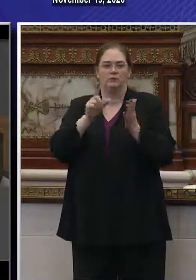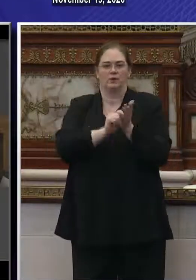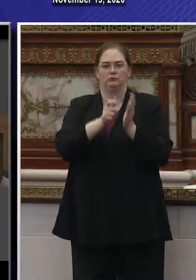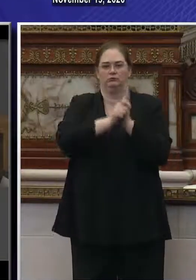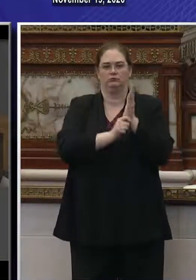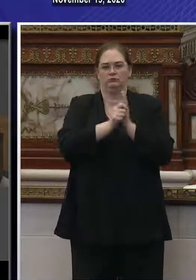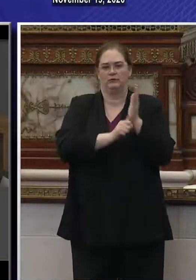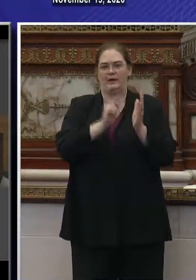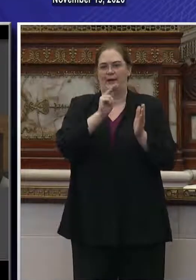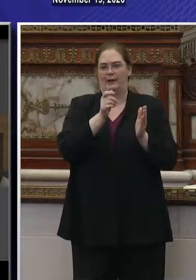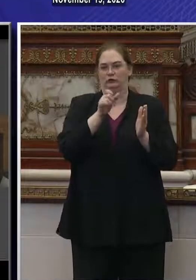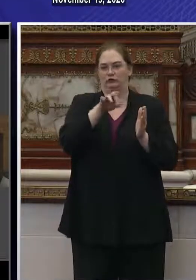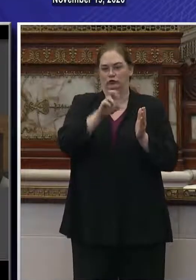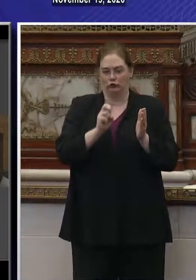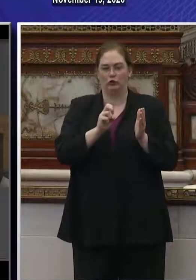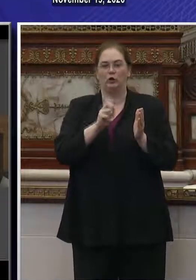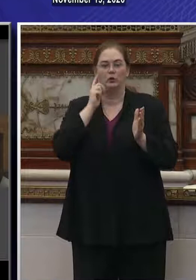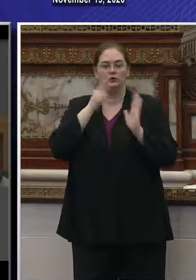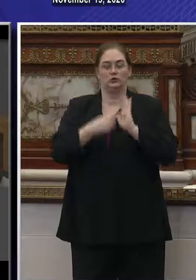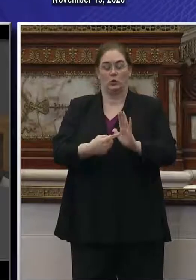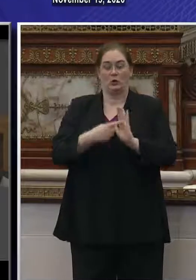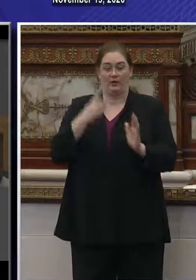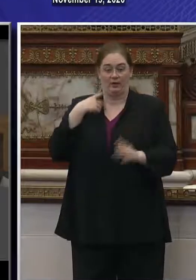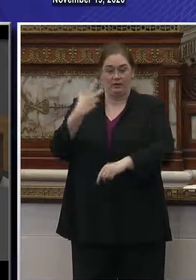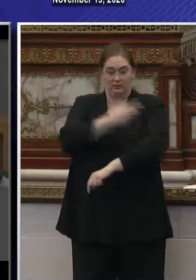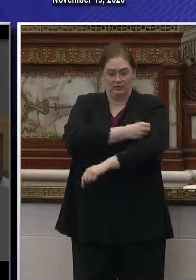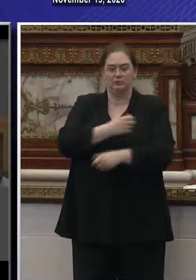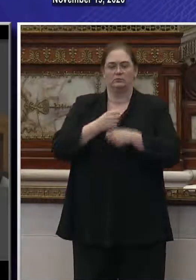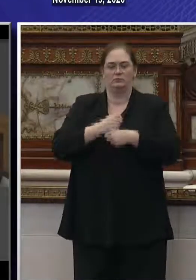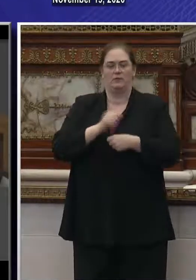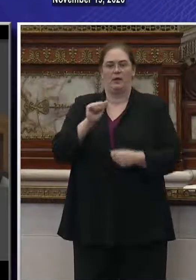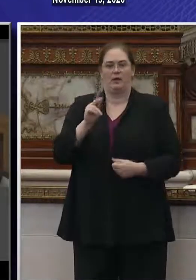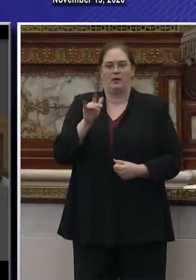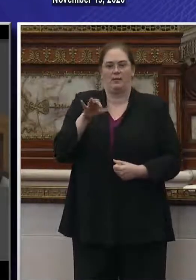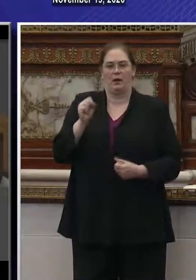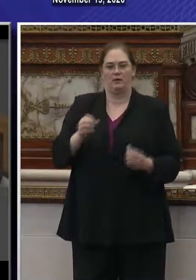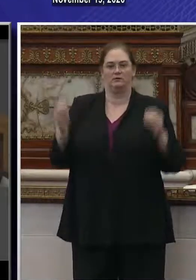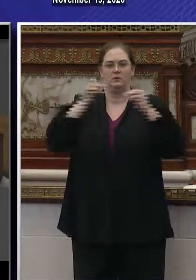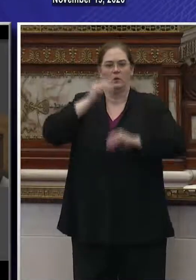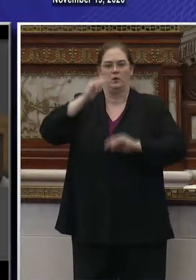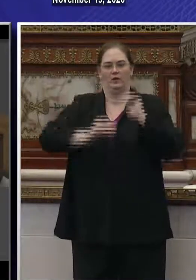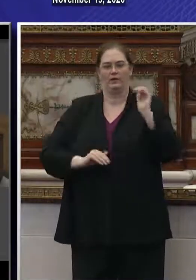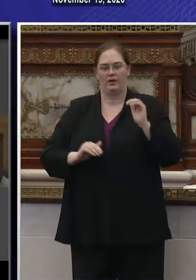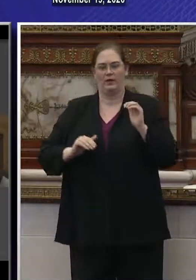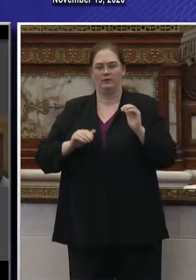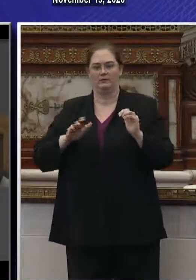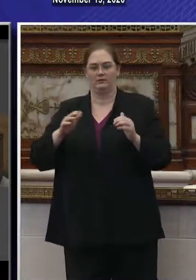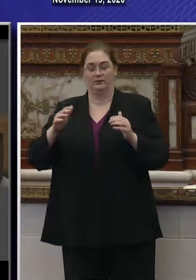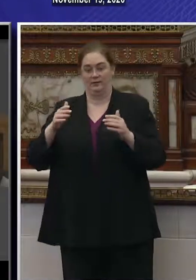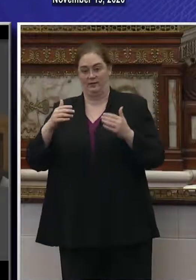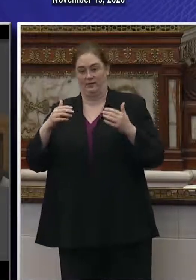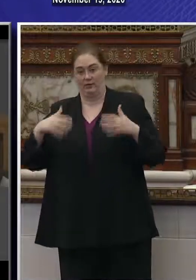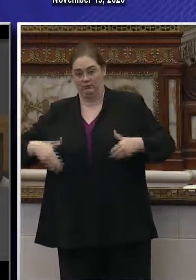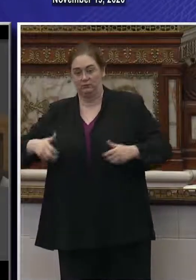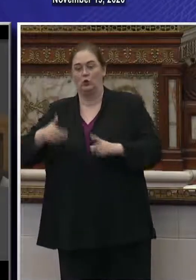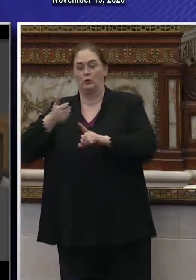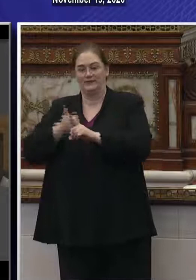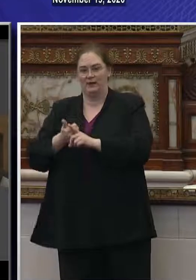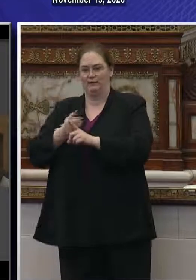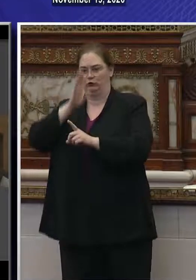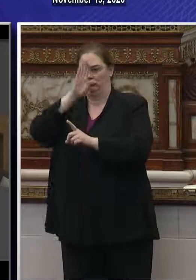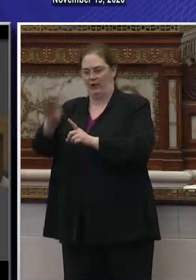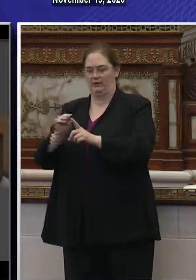we showed the vaccine was able to induce antibodies fourfold greater than those induced by macaques that have been infected with